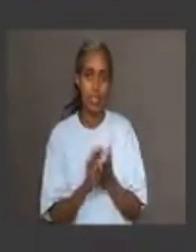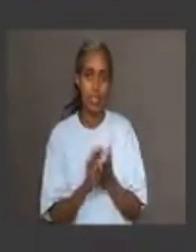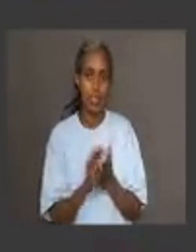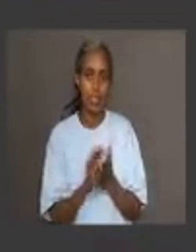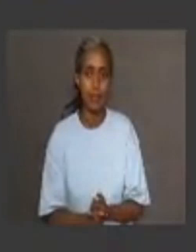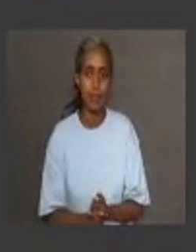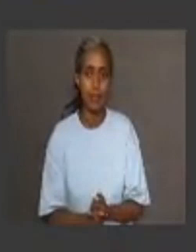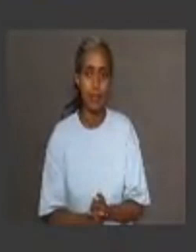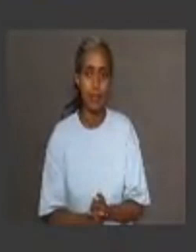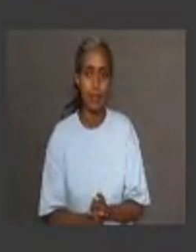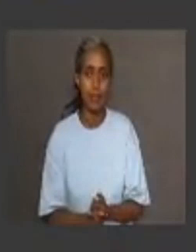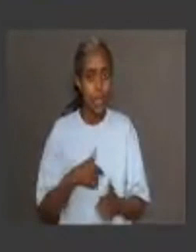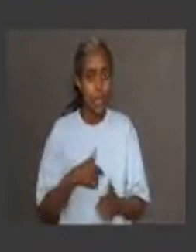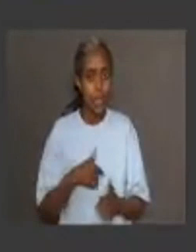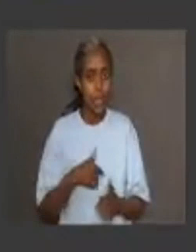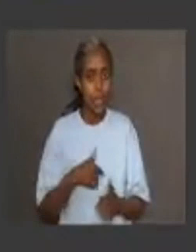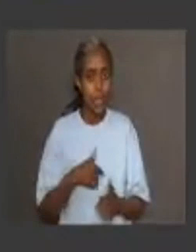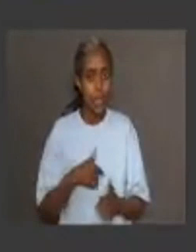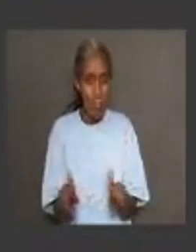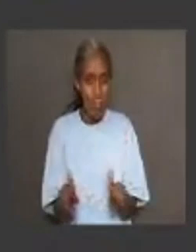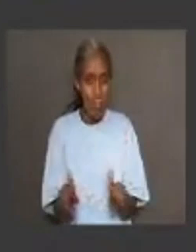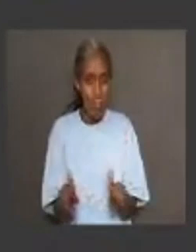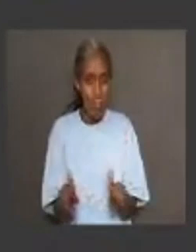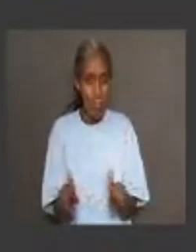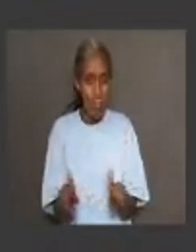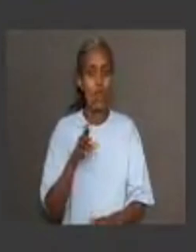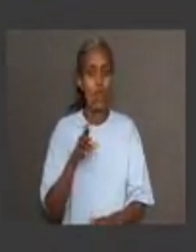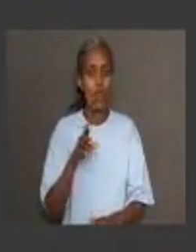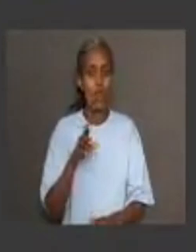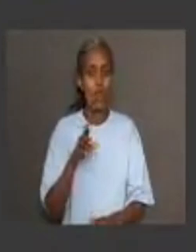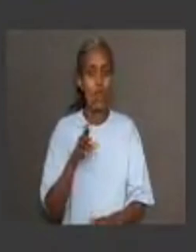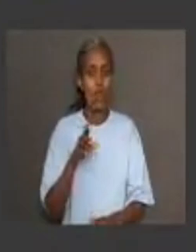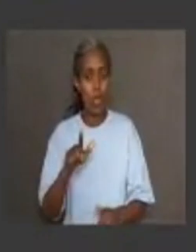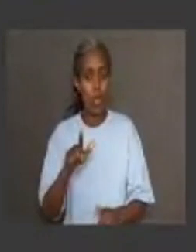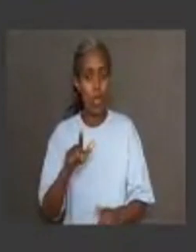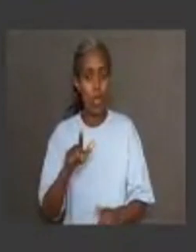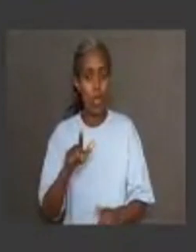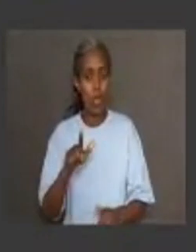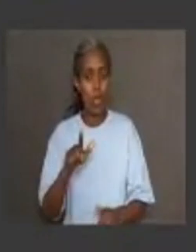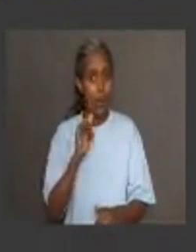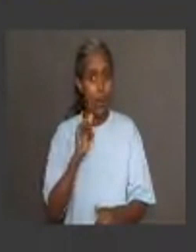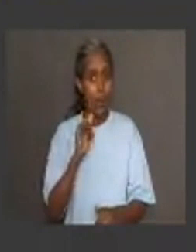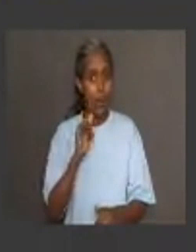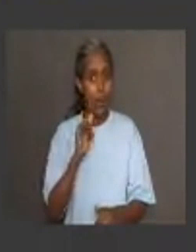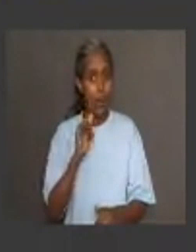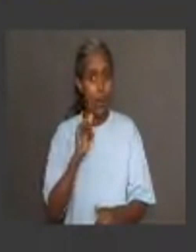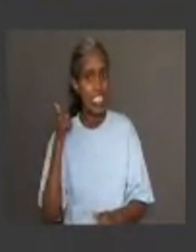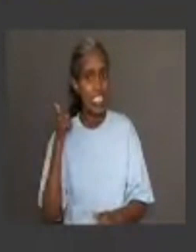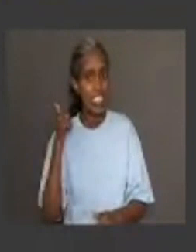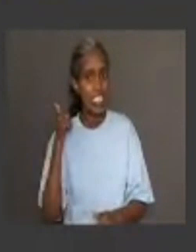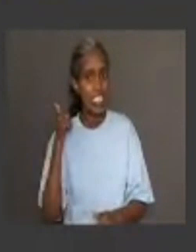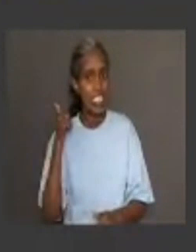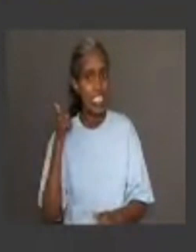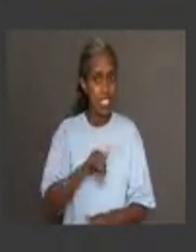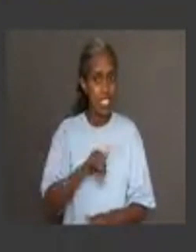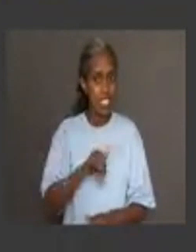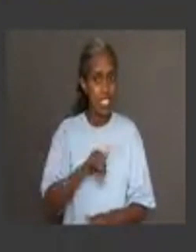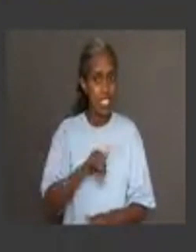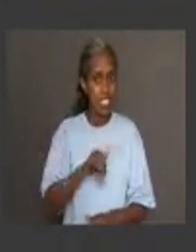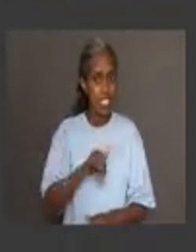We can divide one polynomial by another using a similar long